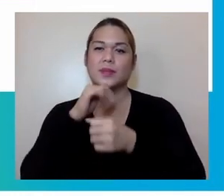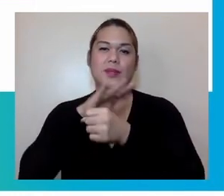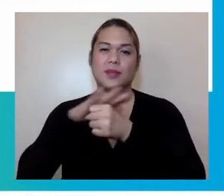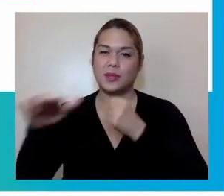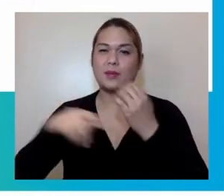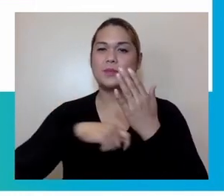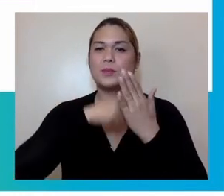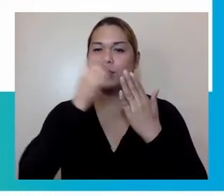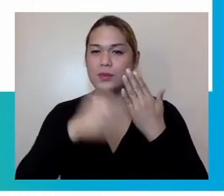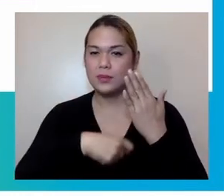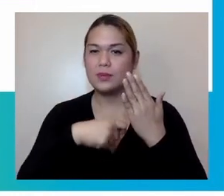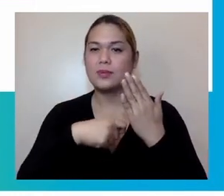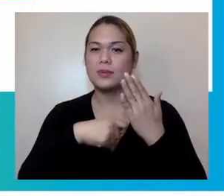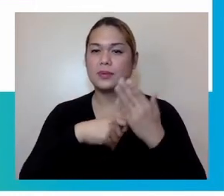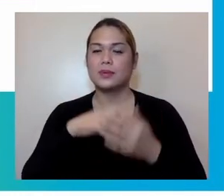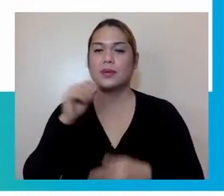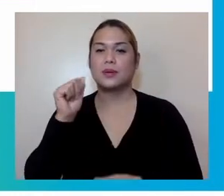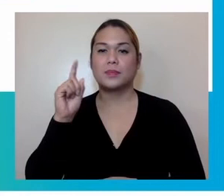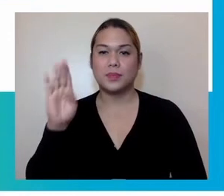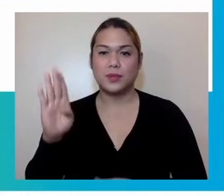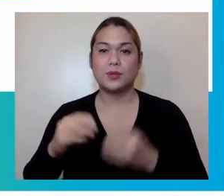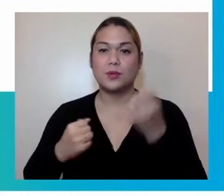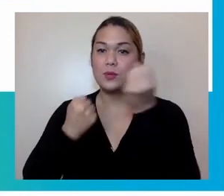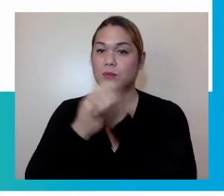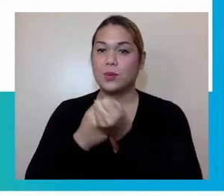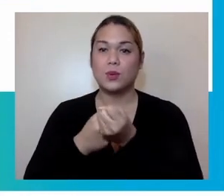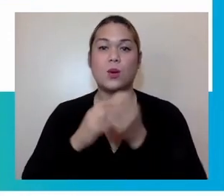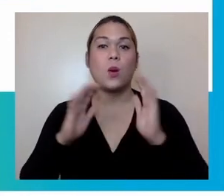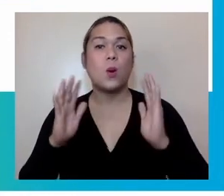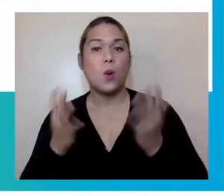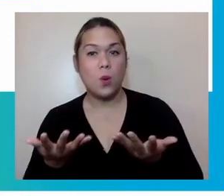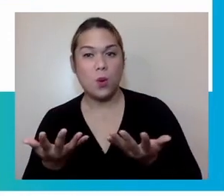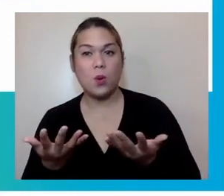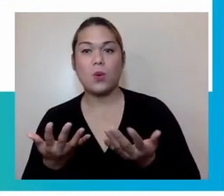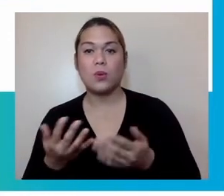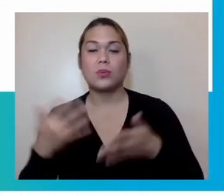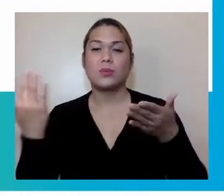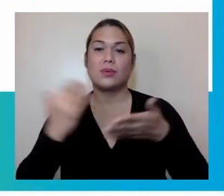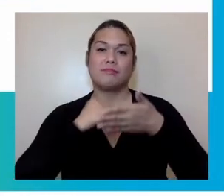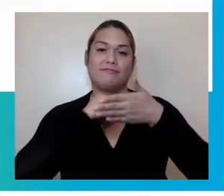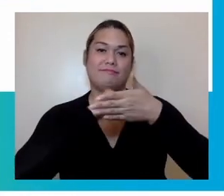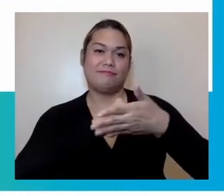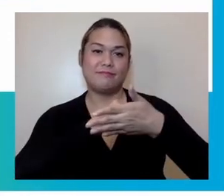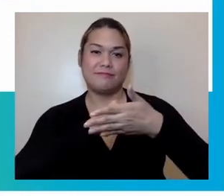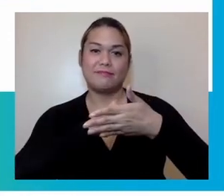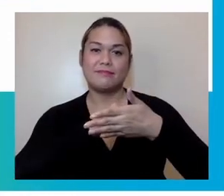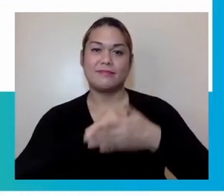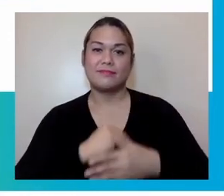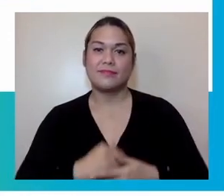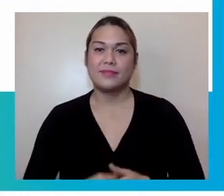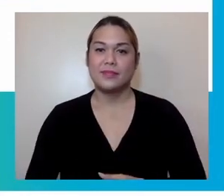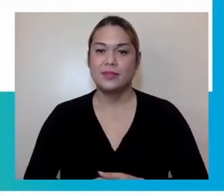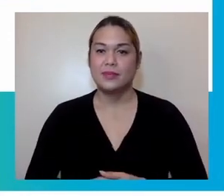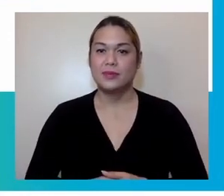from. Because the questions we tackle here are collective and they are systemic.